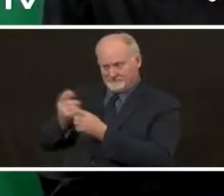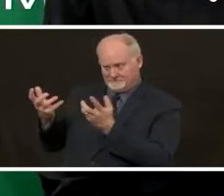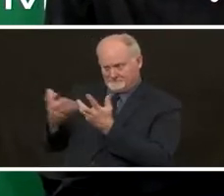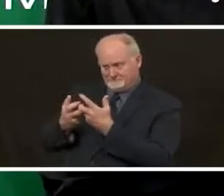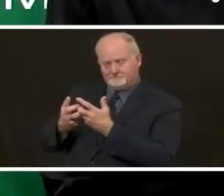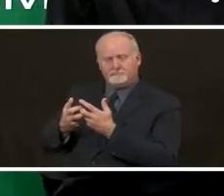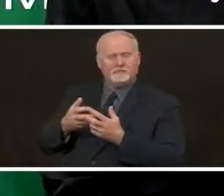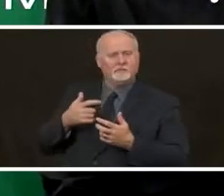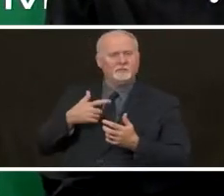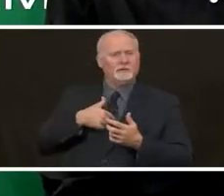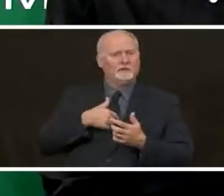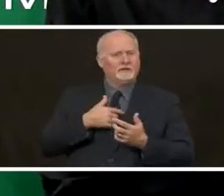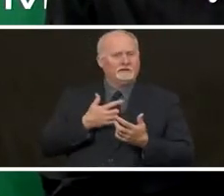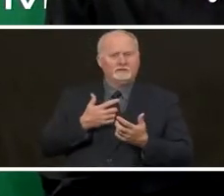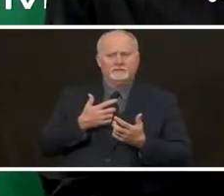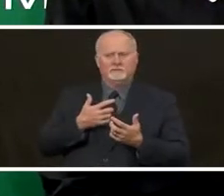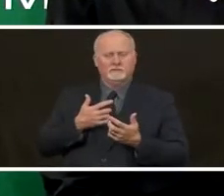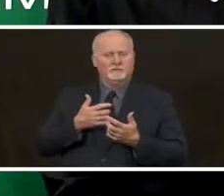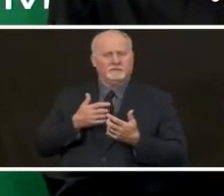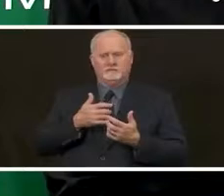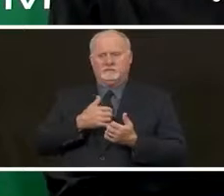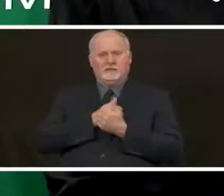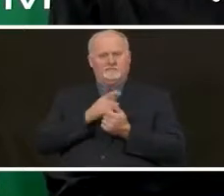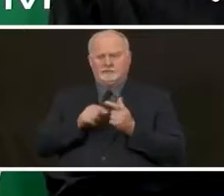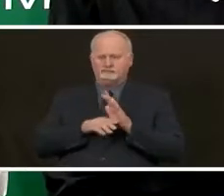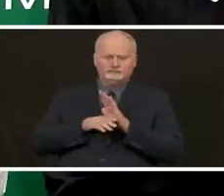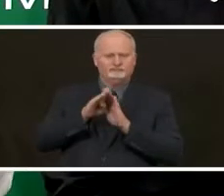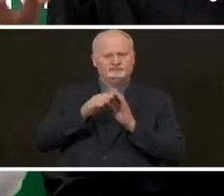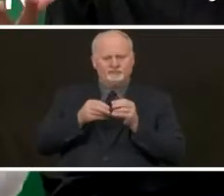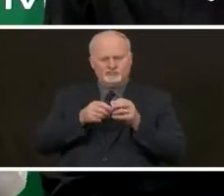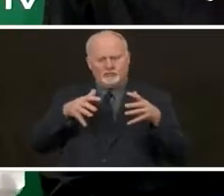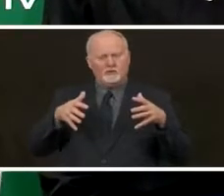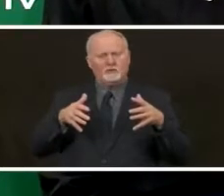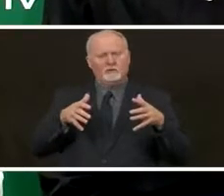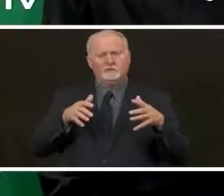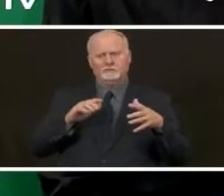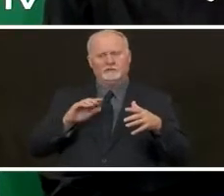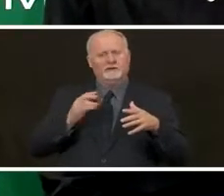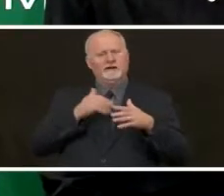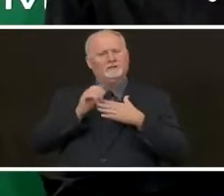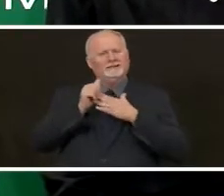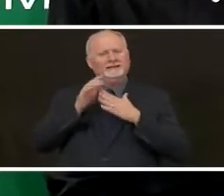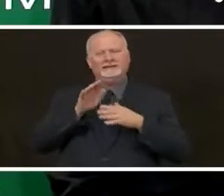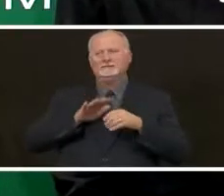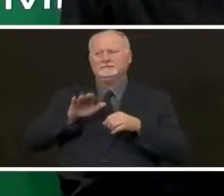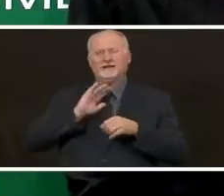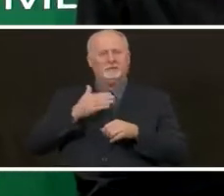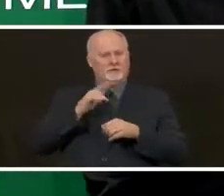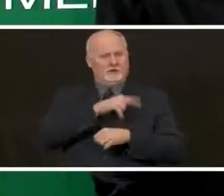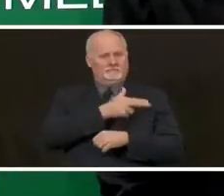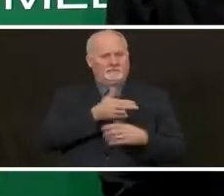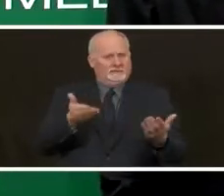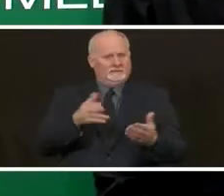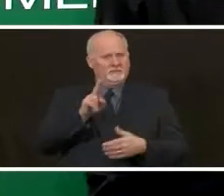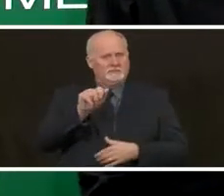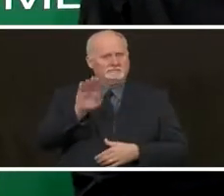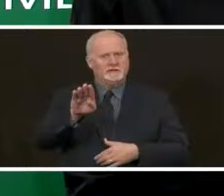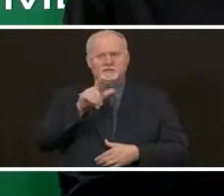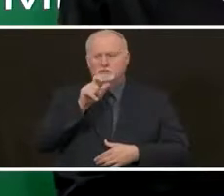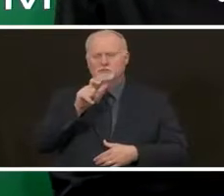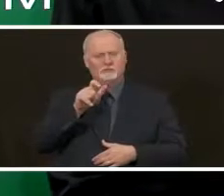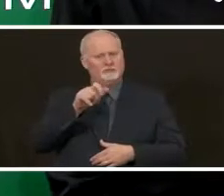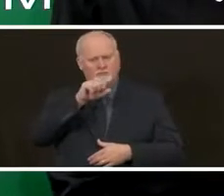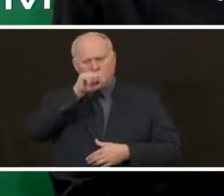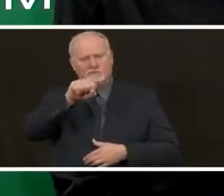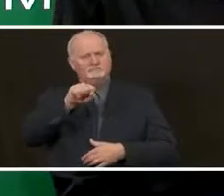we would love to be able to upscale and grow. And we have our leaders of our health system and our hospital here as well, who would love to